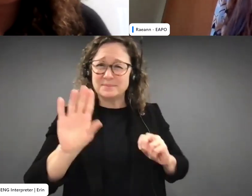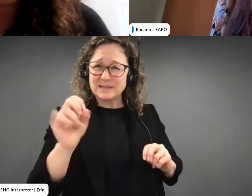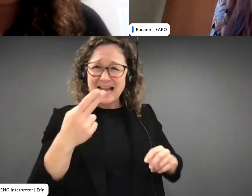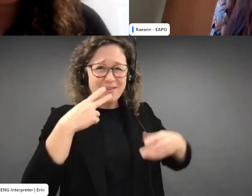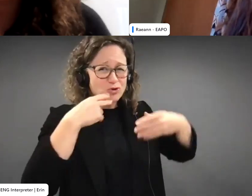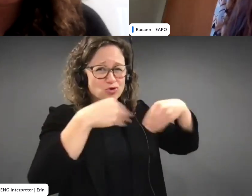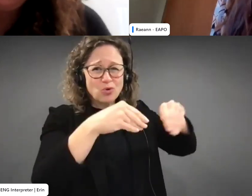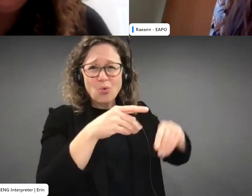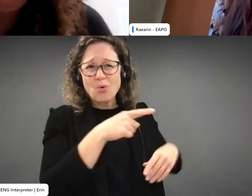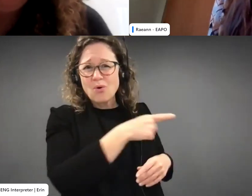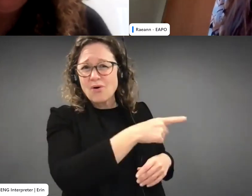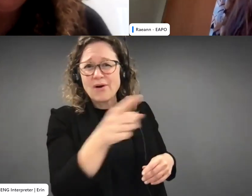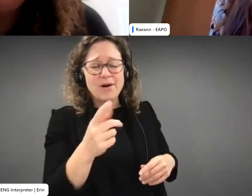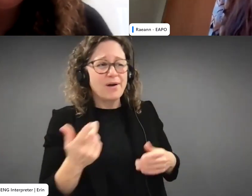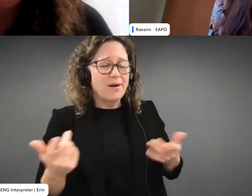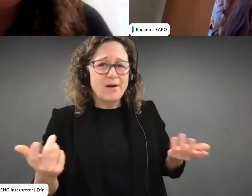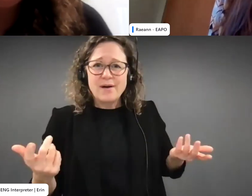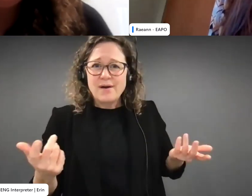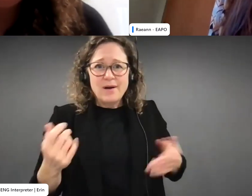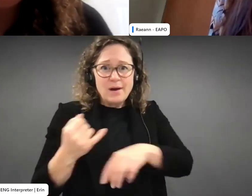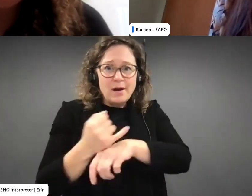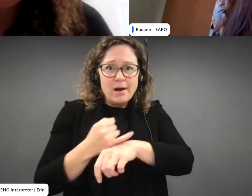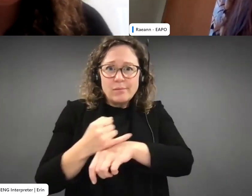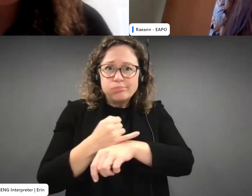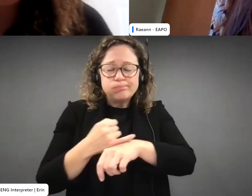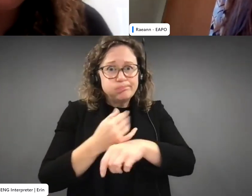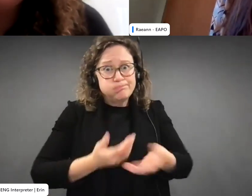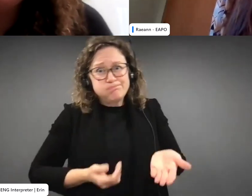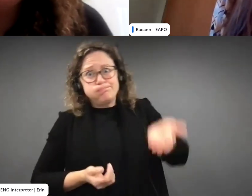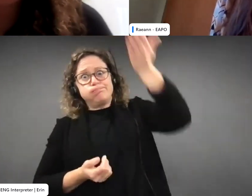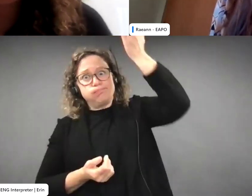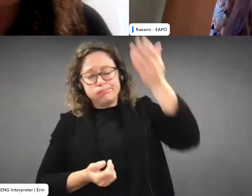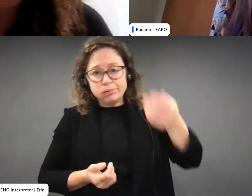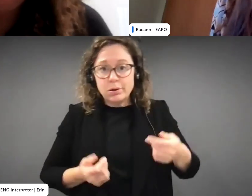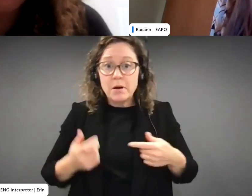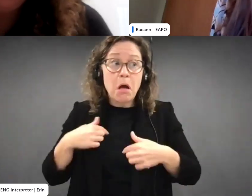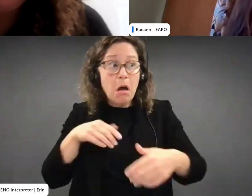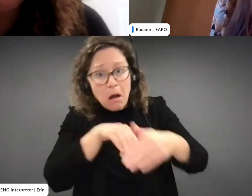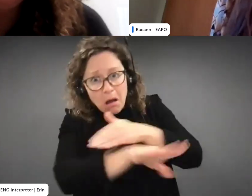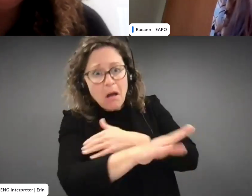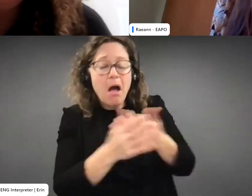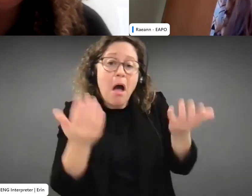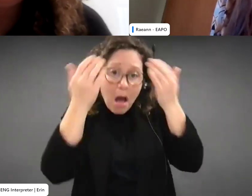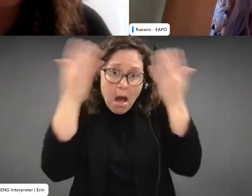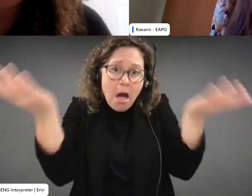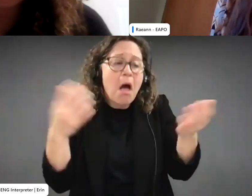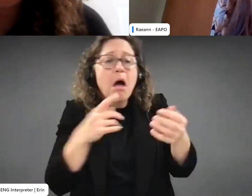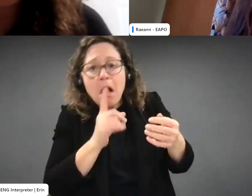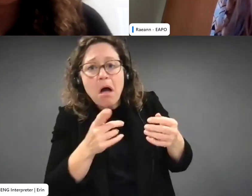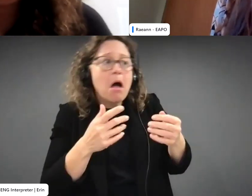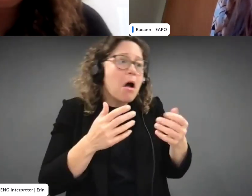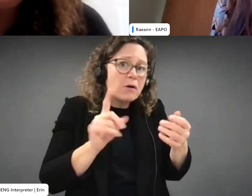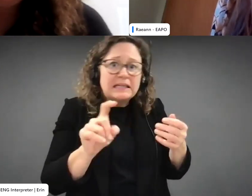they're not educated on the interest rates and the additional charges that are